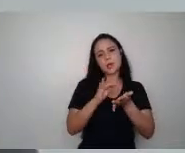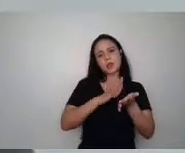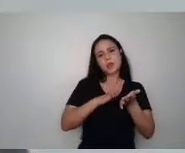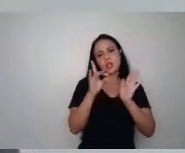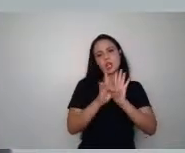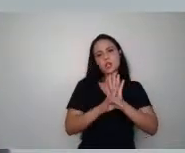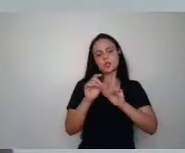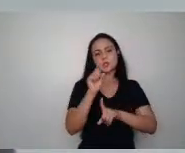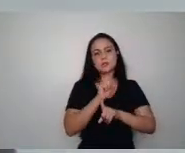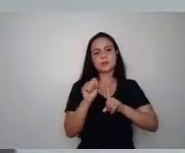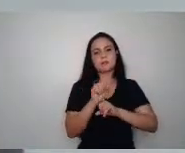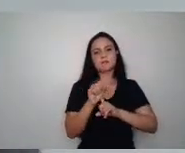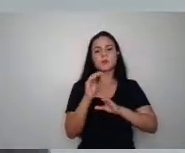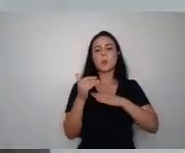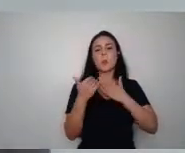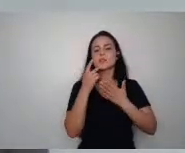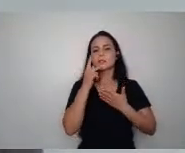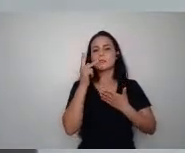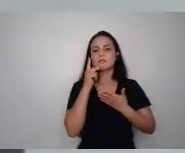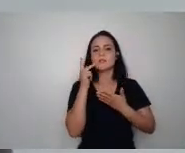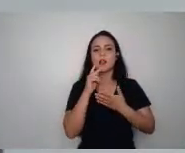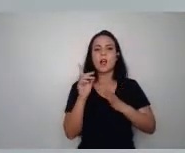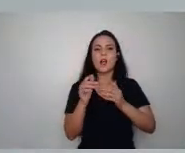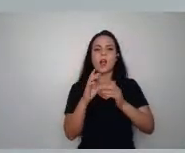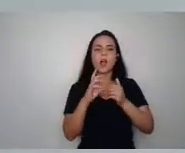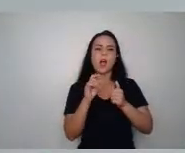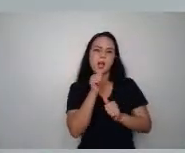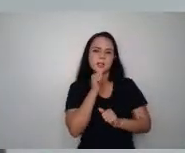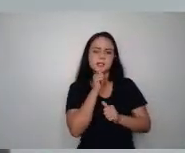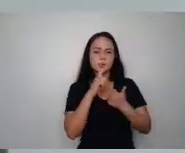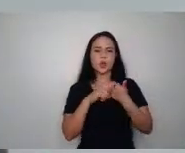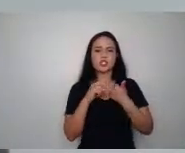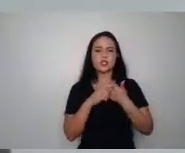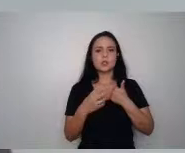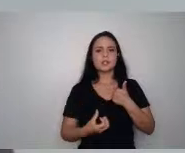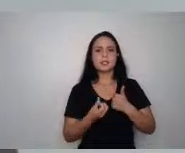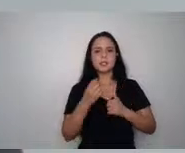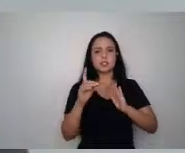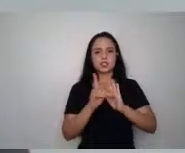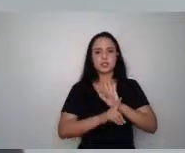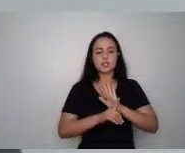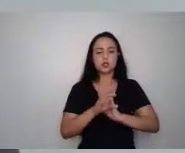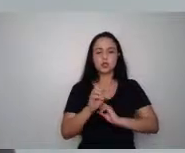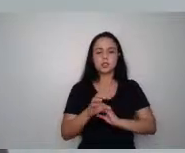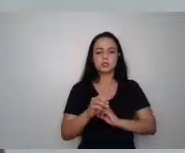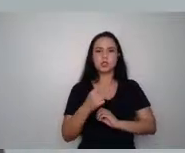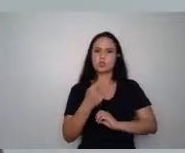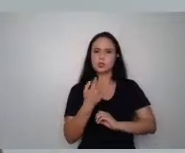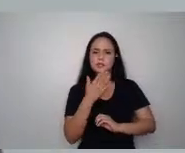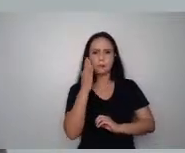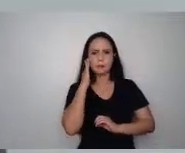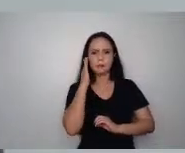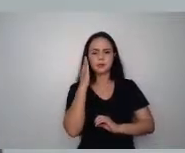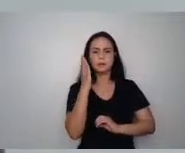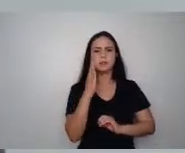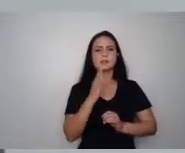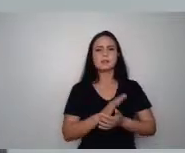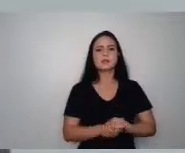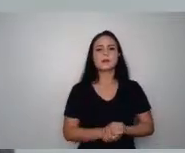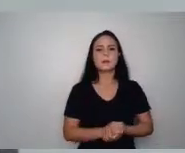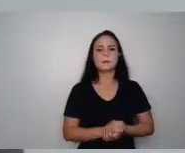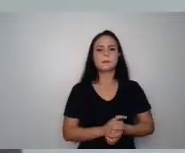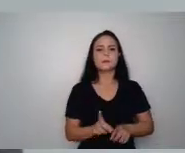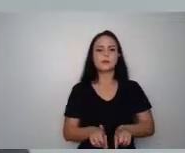by every day. And when we talk about the 6th article that everybody has the right to education, we